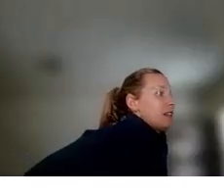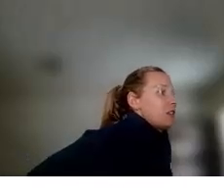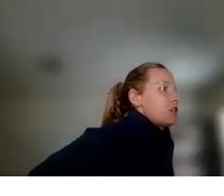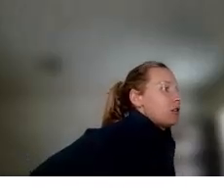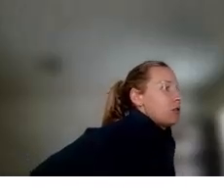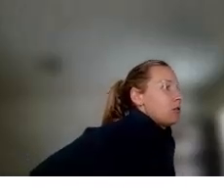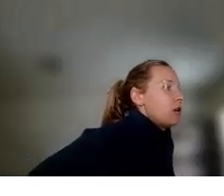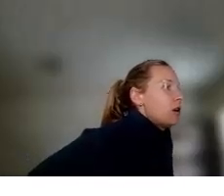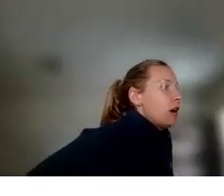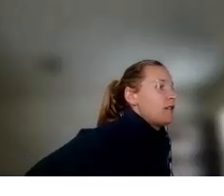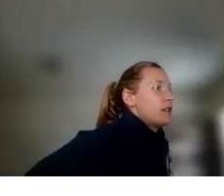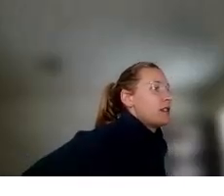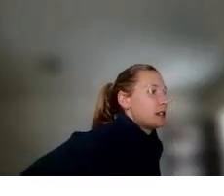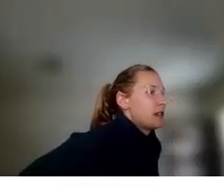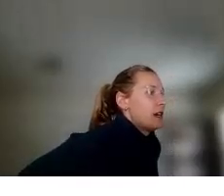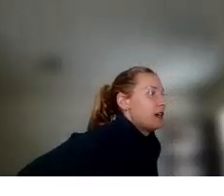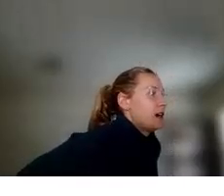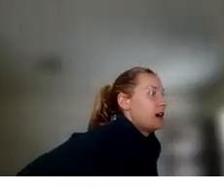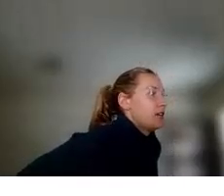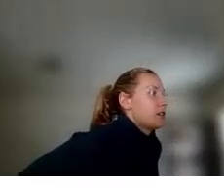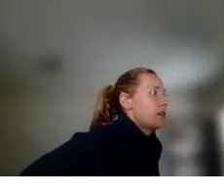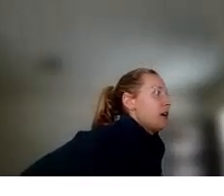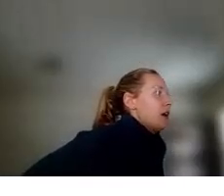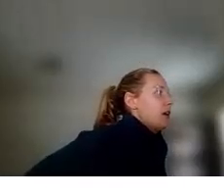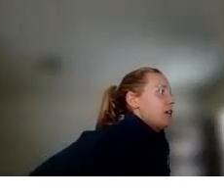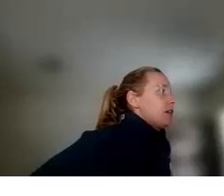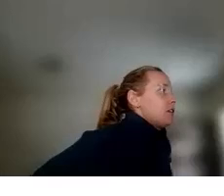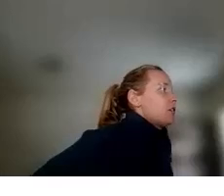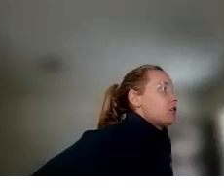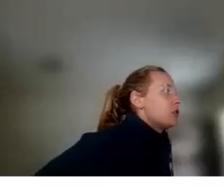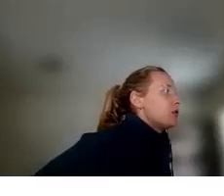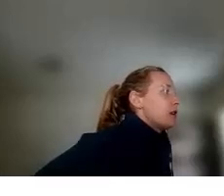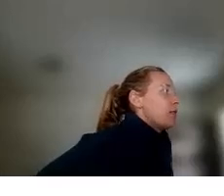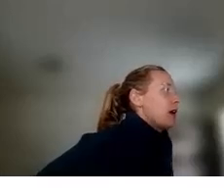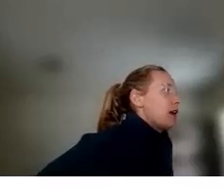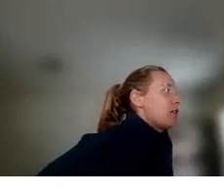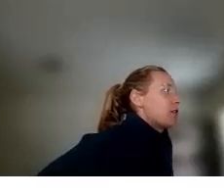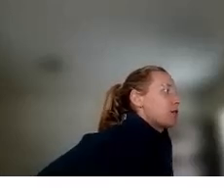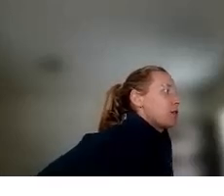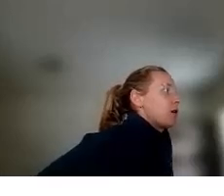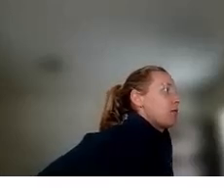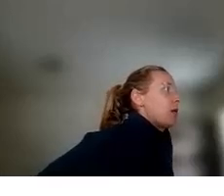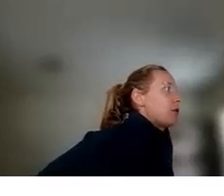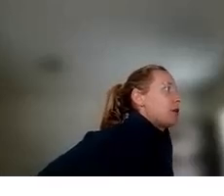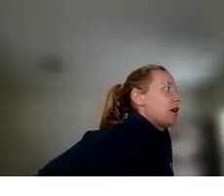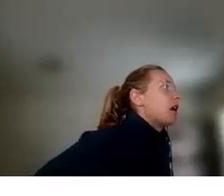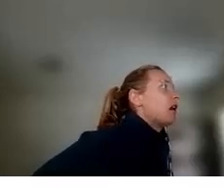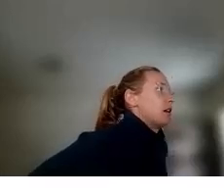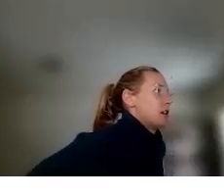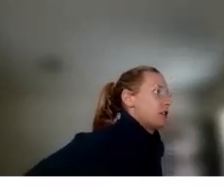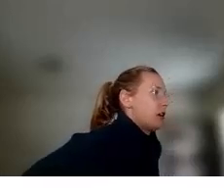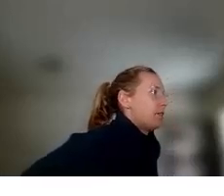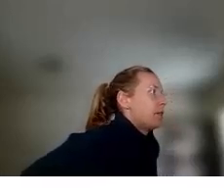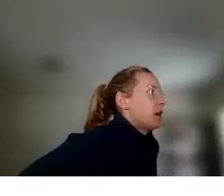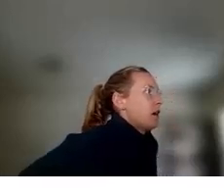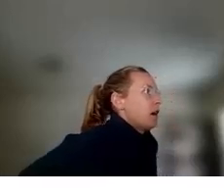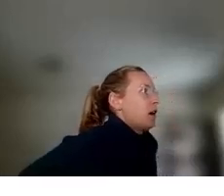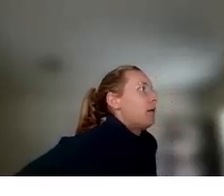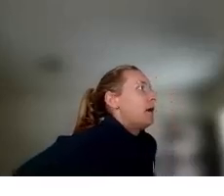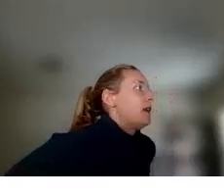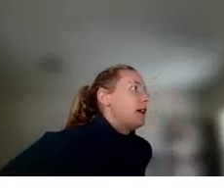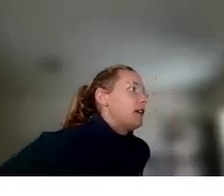score in at least 2 of the 6 ADLs and at least 2 in the behaviors or memory